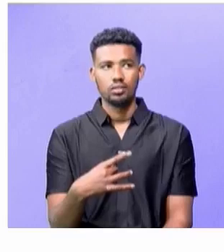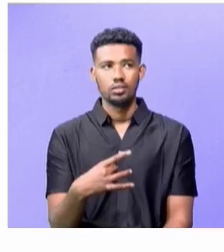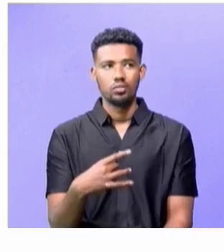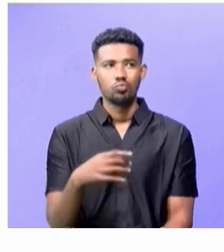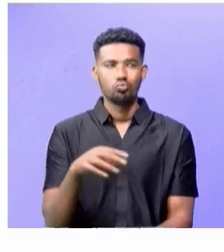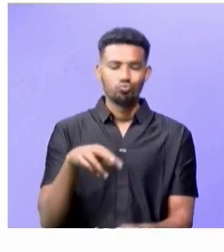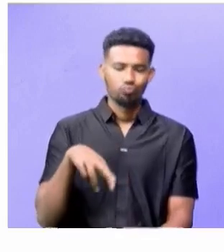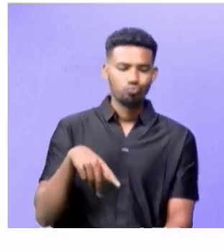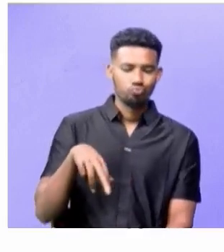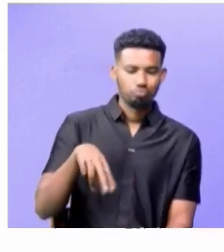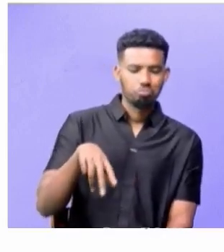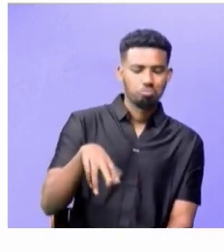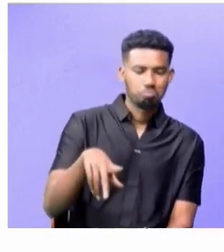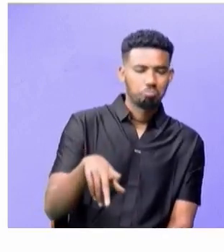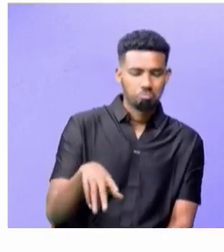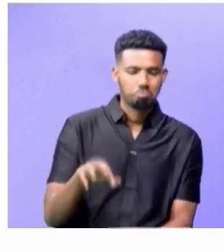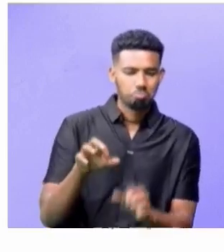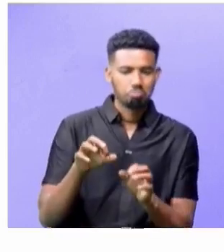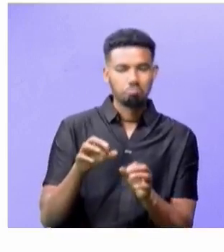walking.